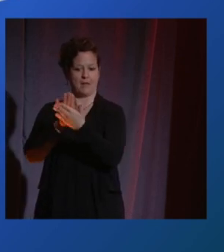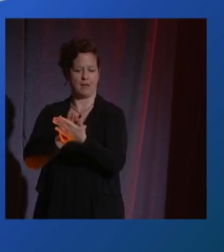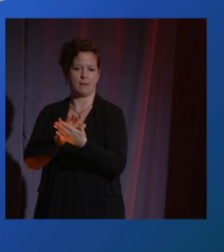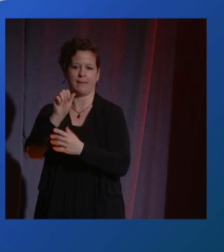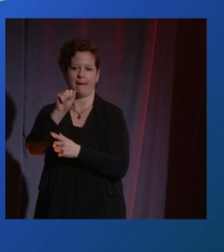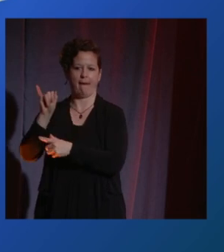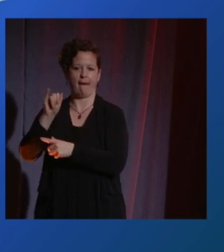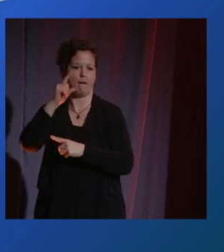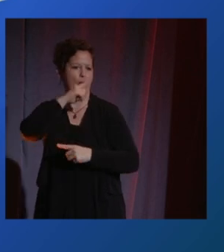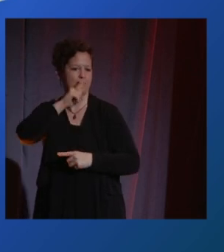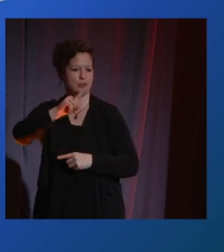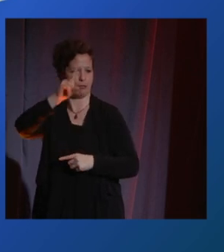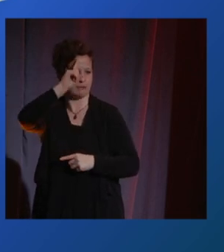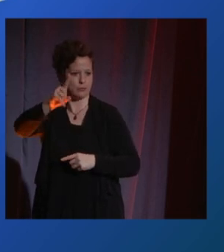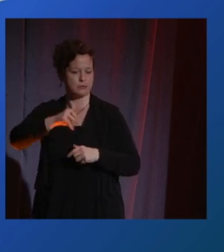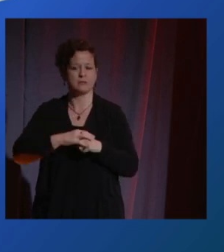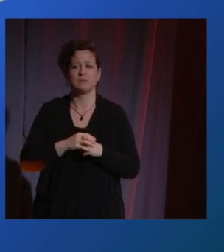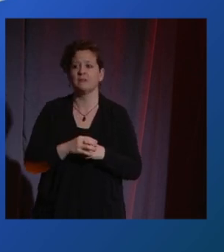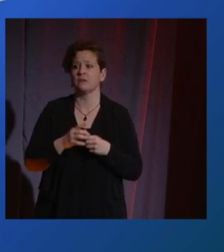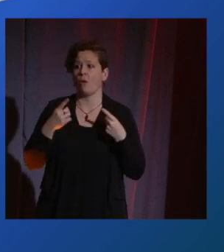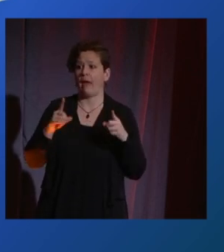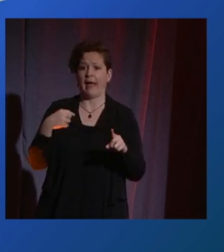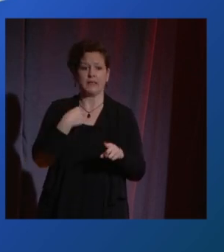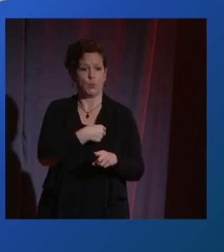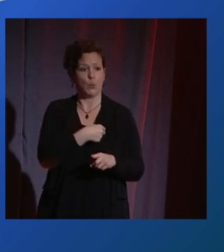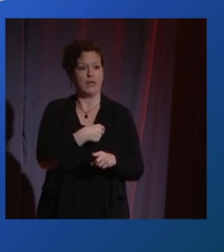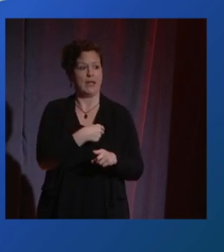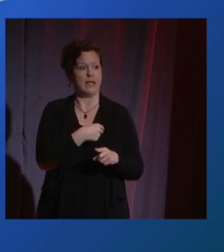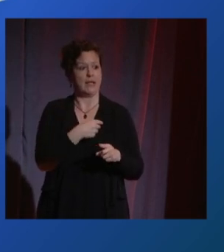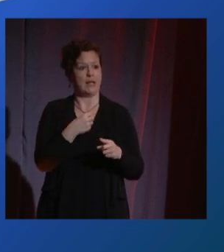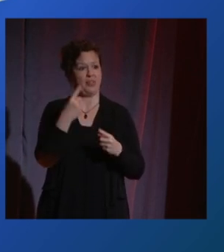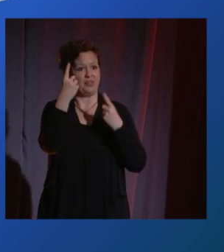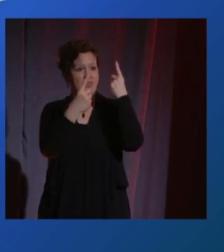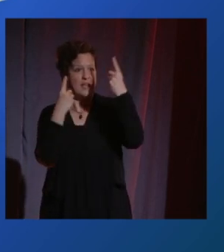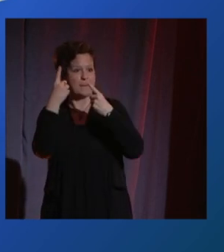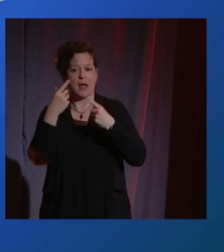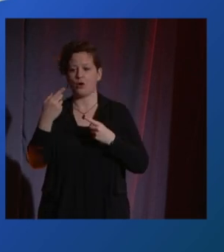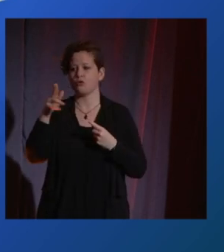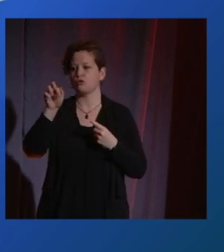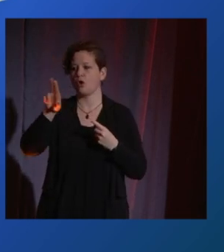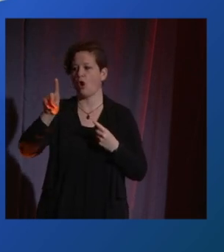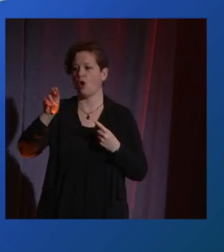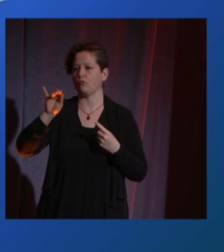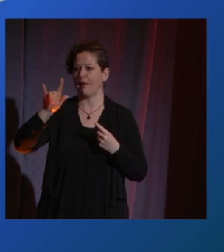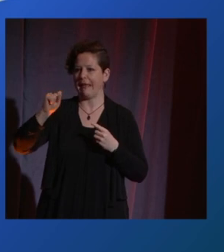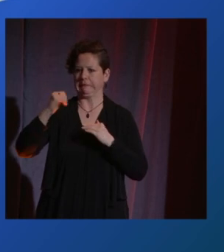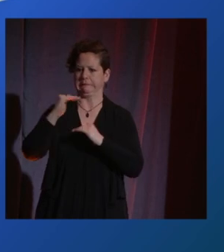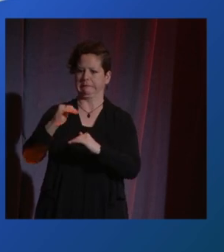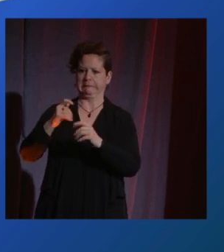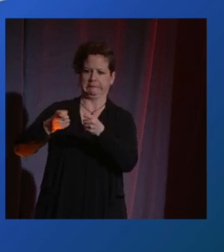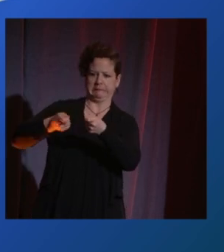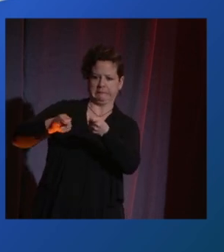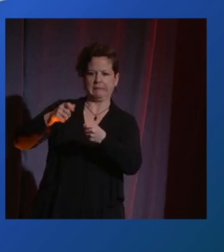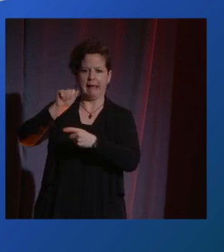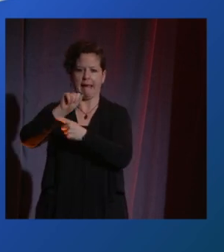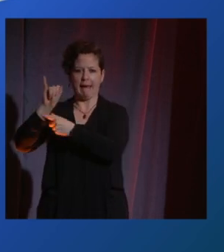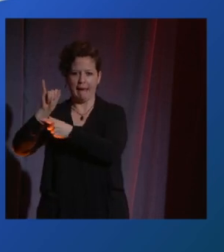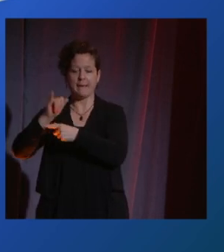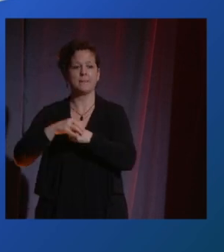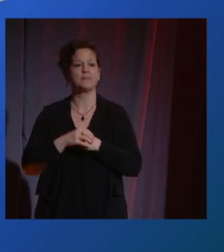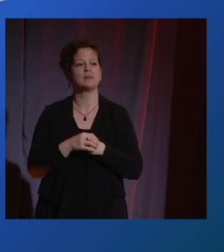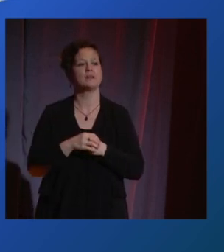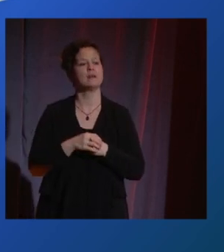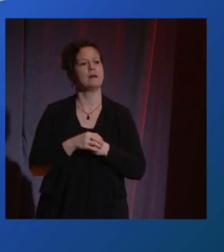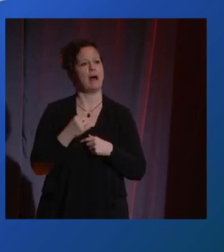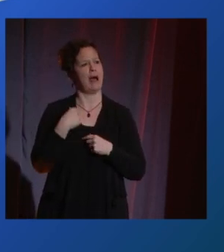intelligence so as we worry about imp placing guard rails on AI and ml it occurs to me that our version